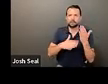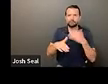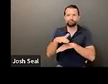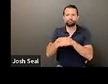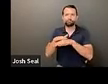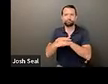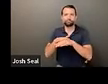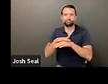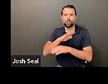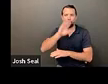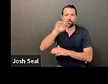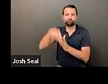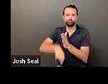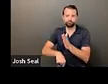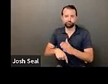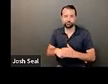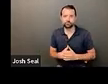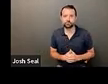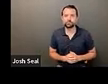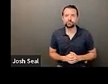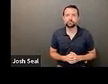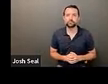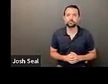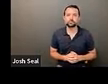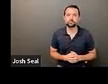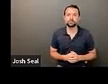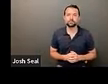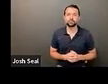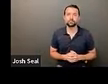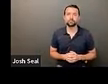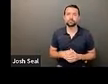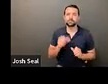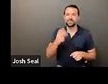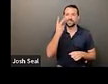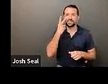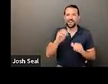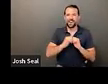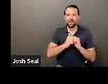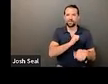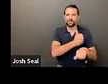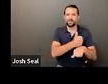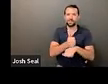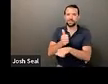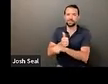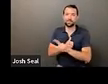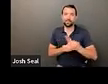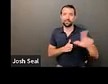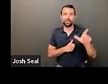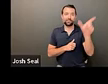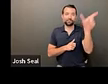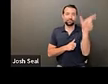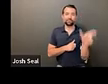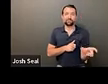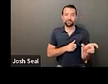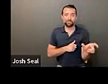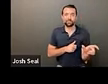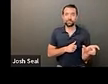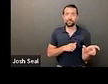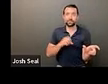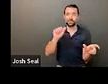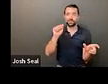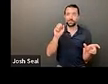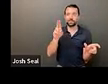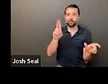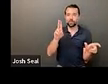on there, so you can see how this is divided. So on the left-hand side, it's divided into the SAU and the CWS. CWS